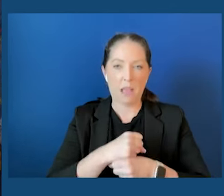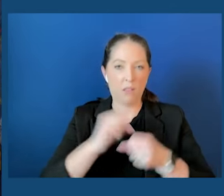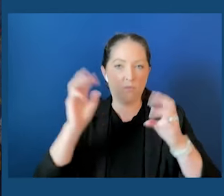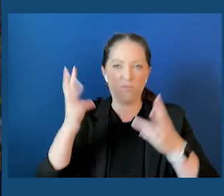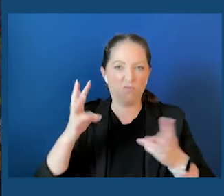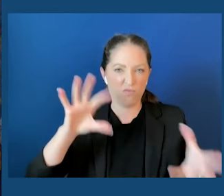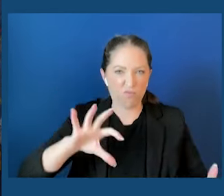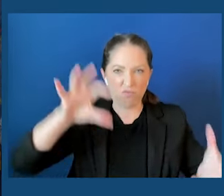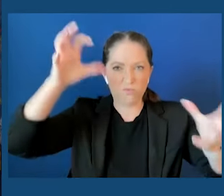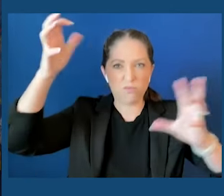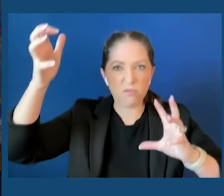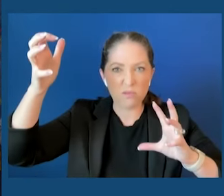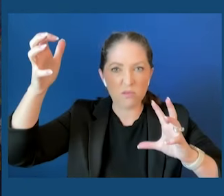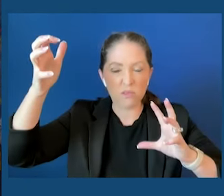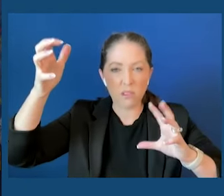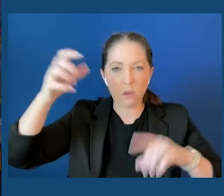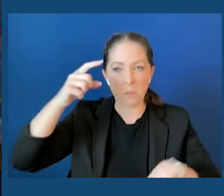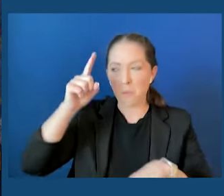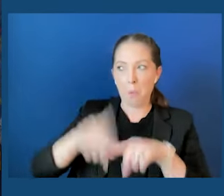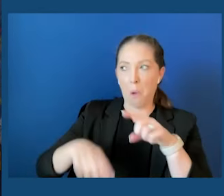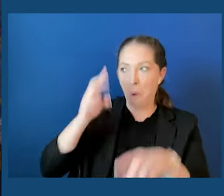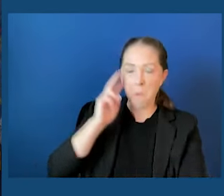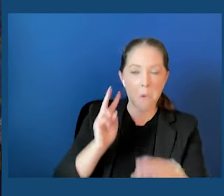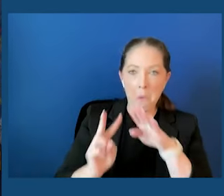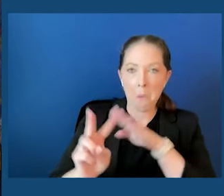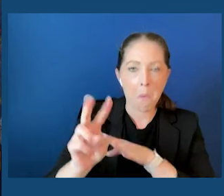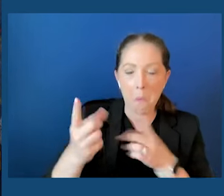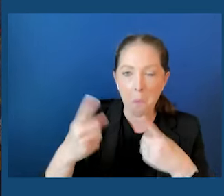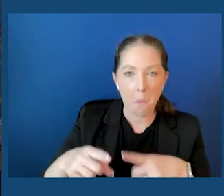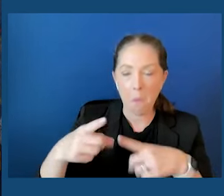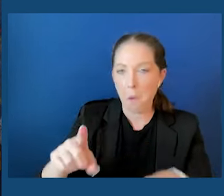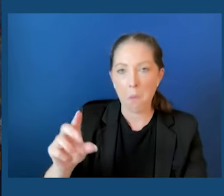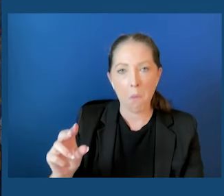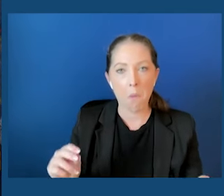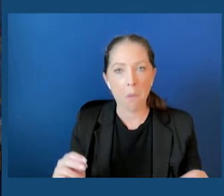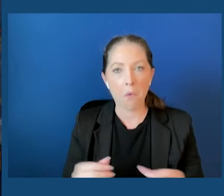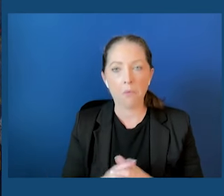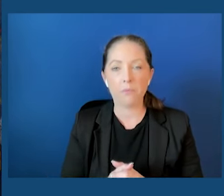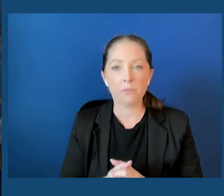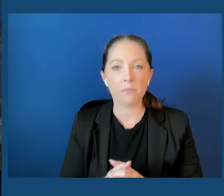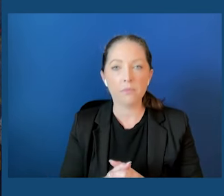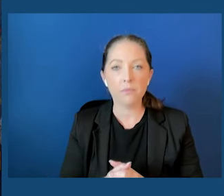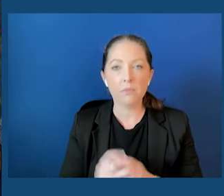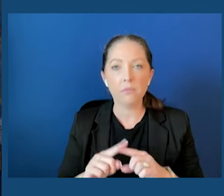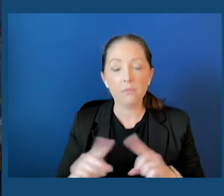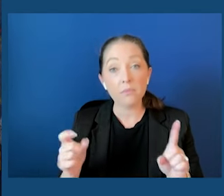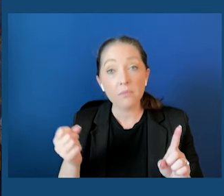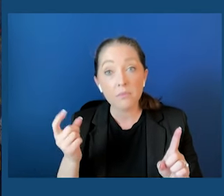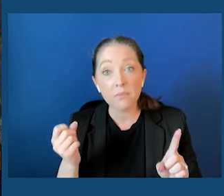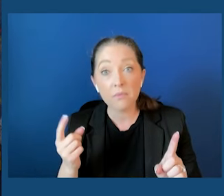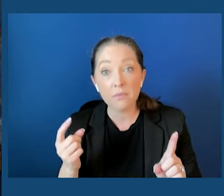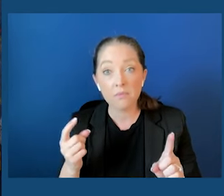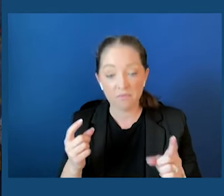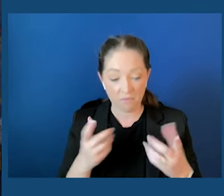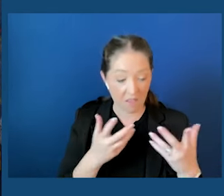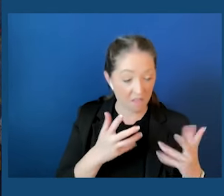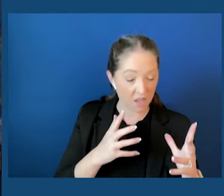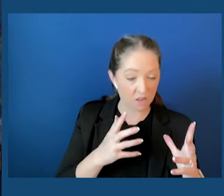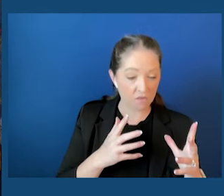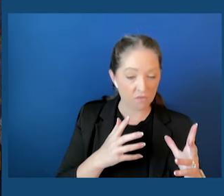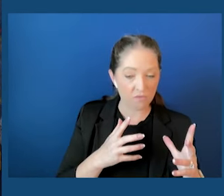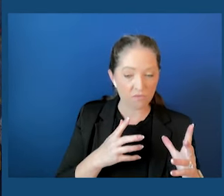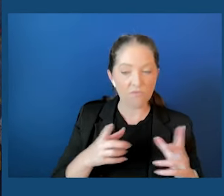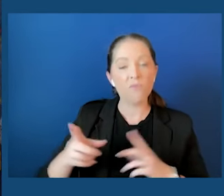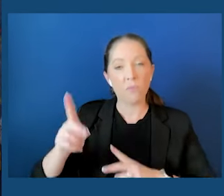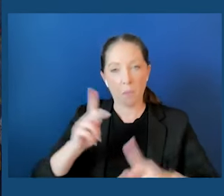unpredictable in its ferocity of what it did, but also in the aftermath, you show what you're made out of. Mayor Brown,